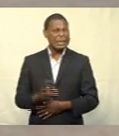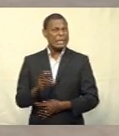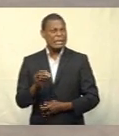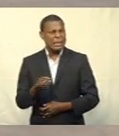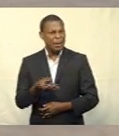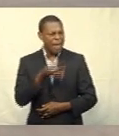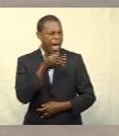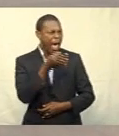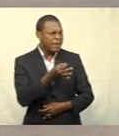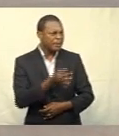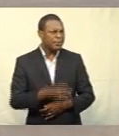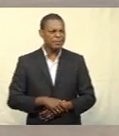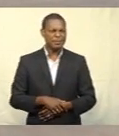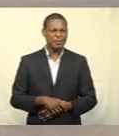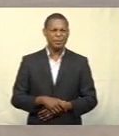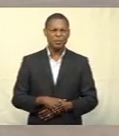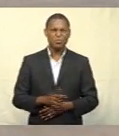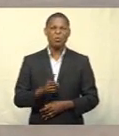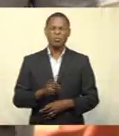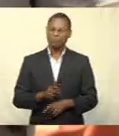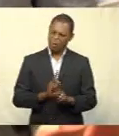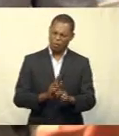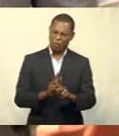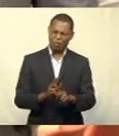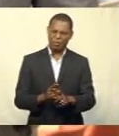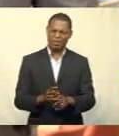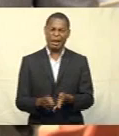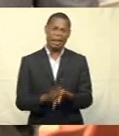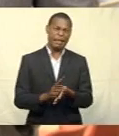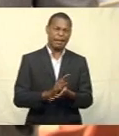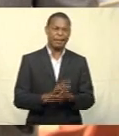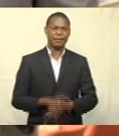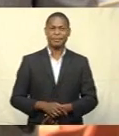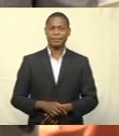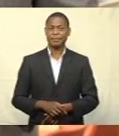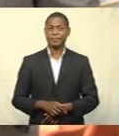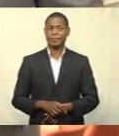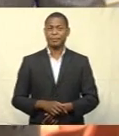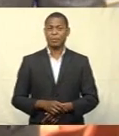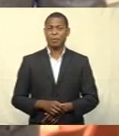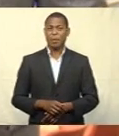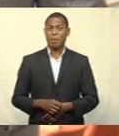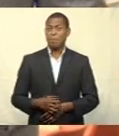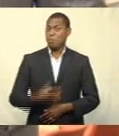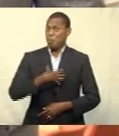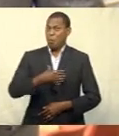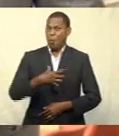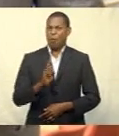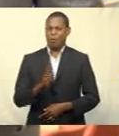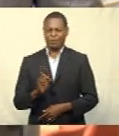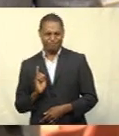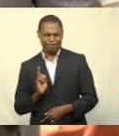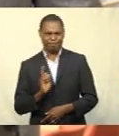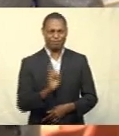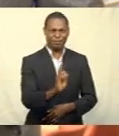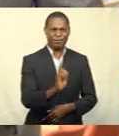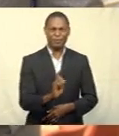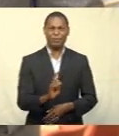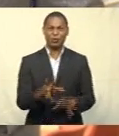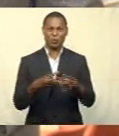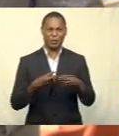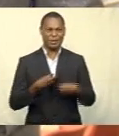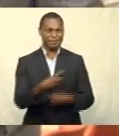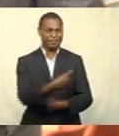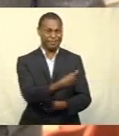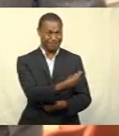leaders to get vaccinated and they'll follow it, that's happened. Hundreds of Fijians turned up at the Vodafone Arena today to receive the COVID-19 vaccine, with the